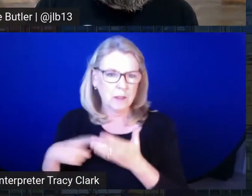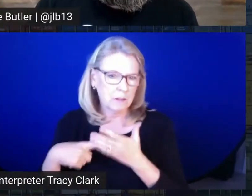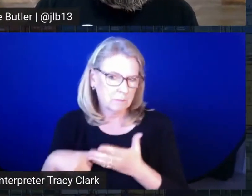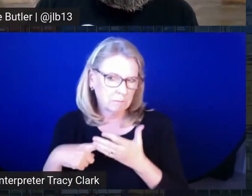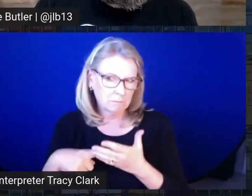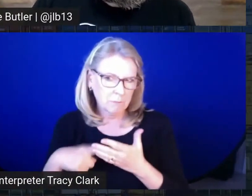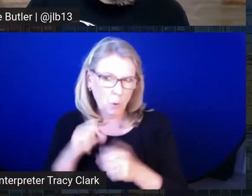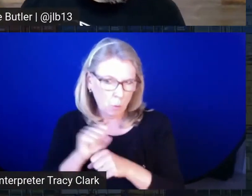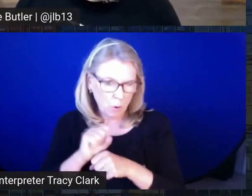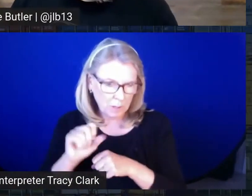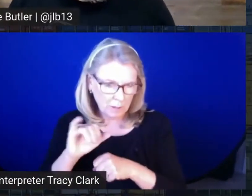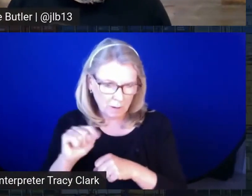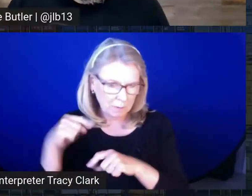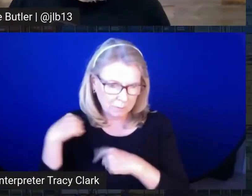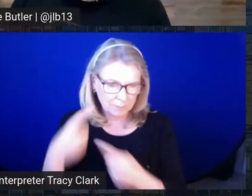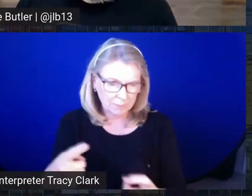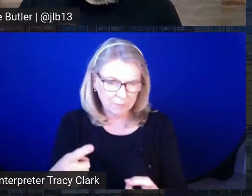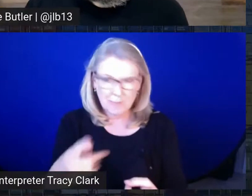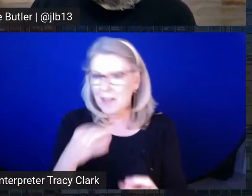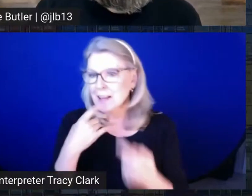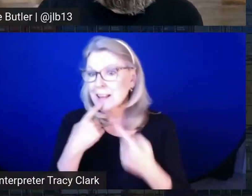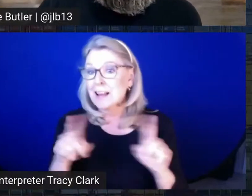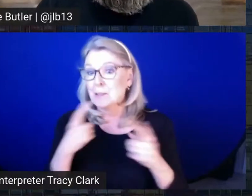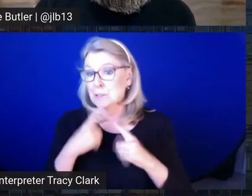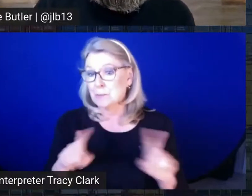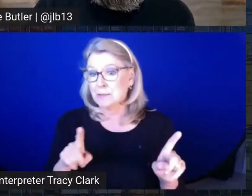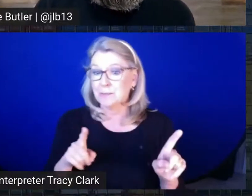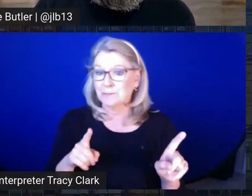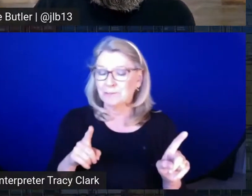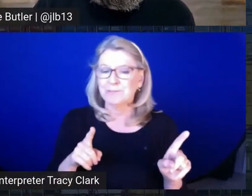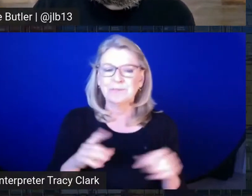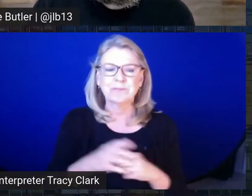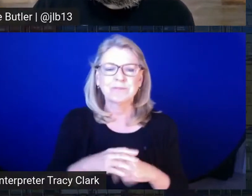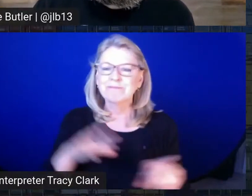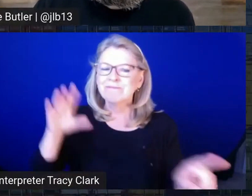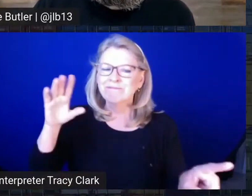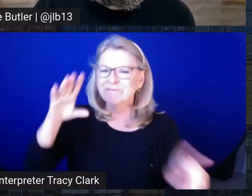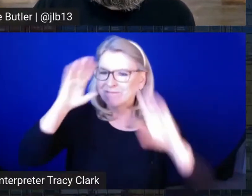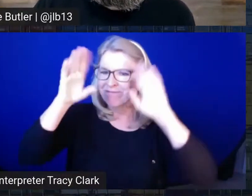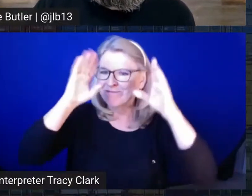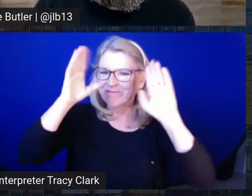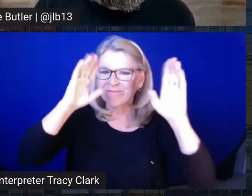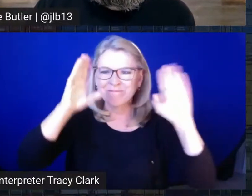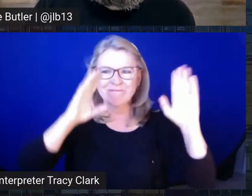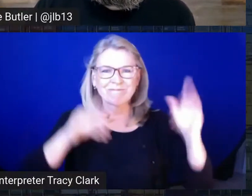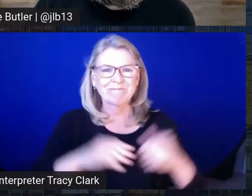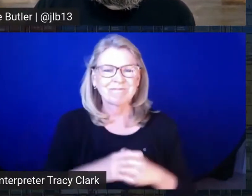Welcome, hi, everyone. Ellie. Hey, Jesse. Hey, Jesse. Hey, Justin. Hi, everyone.